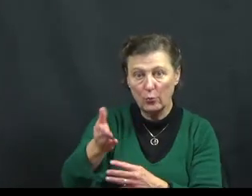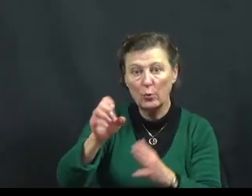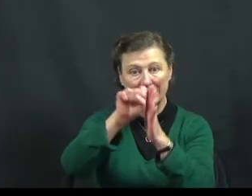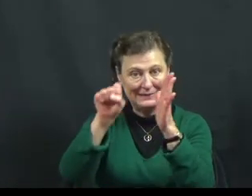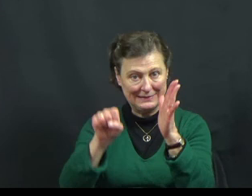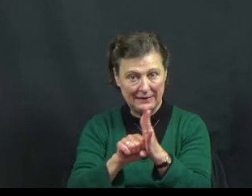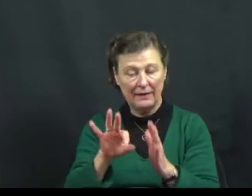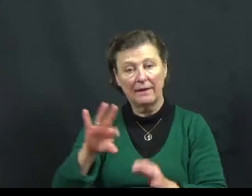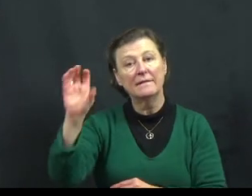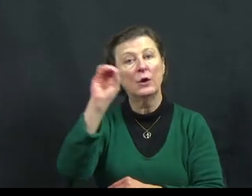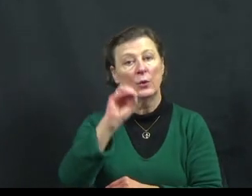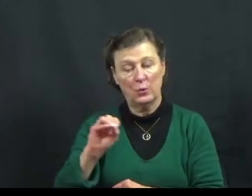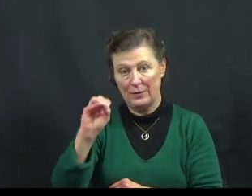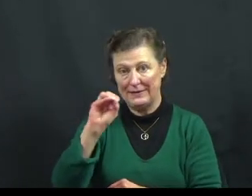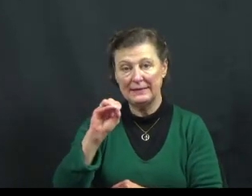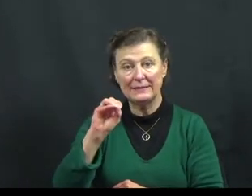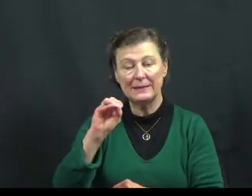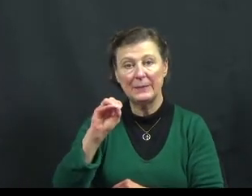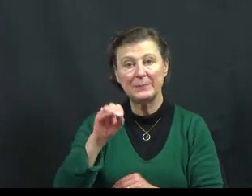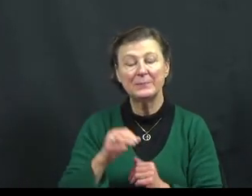state of Oregon.